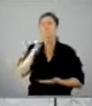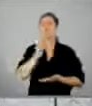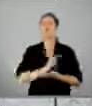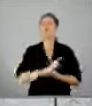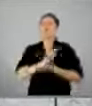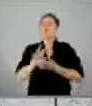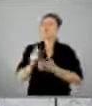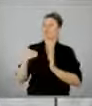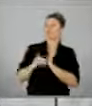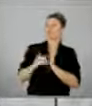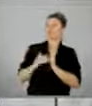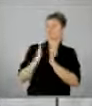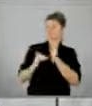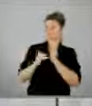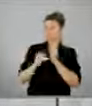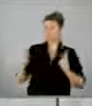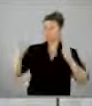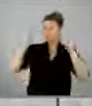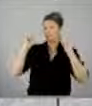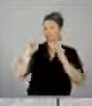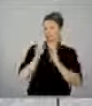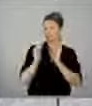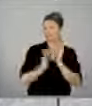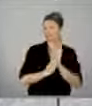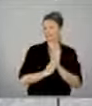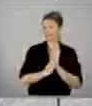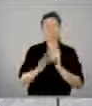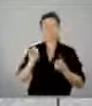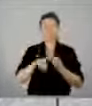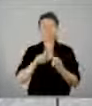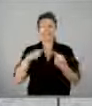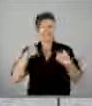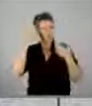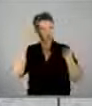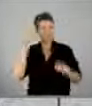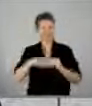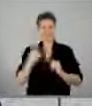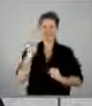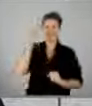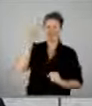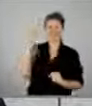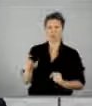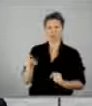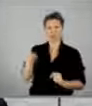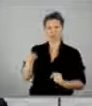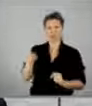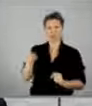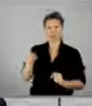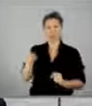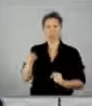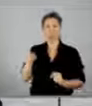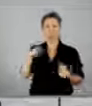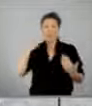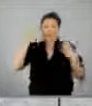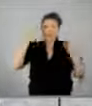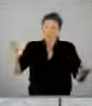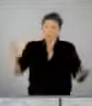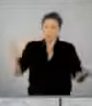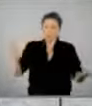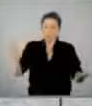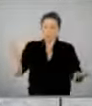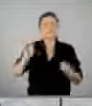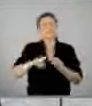sure the many others that we'll have. There is still a lot more unknown about this case and where it sits and where it may go to next. And so I think